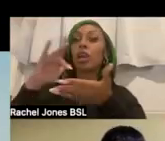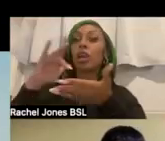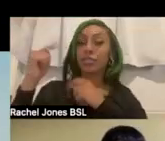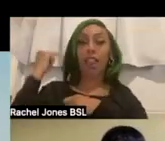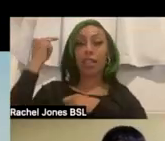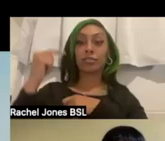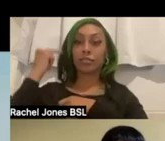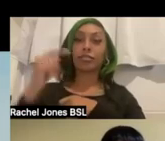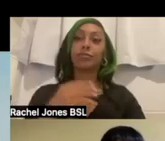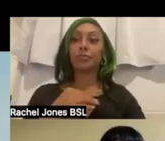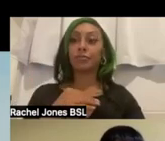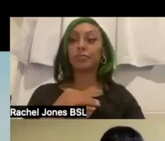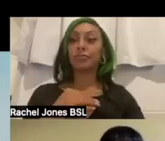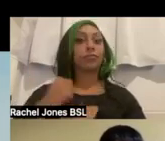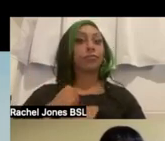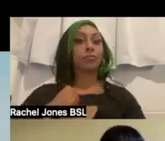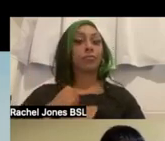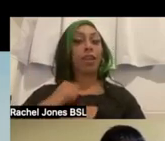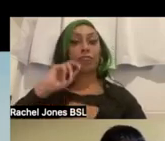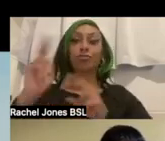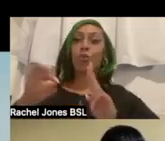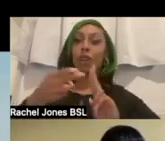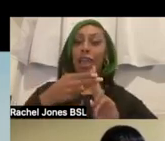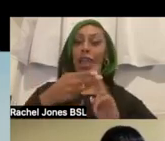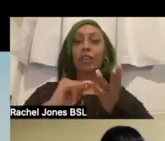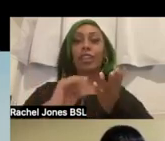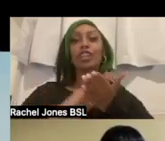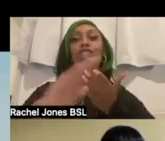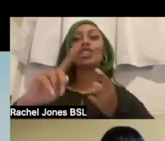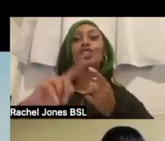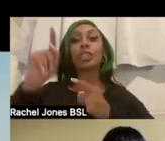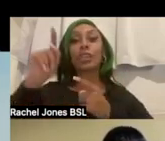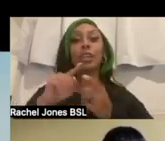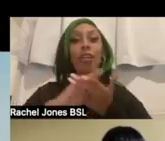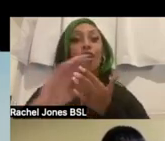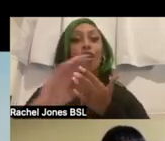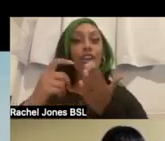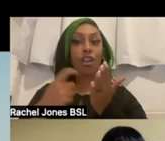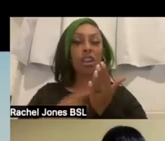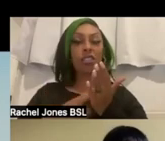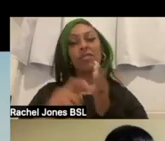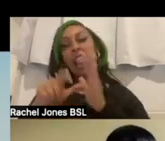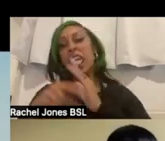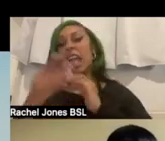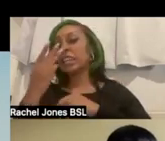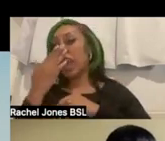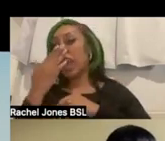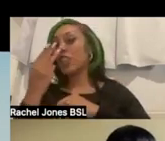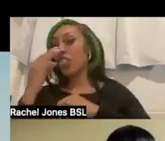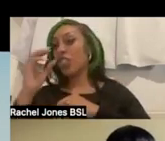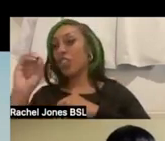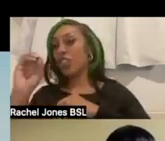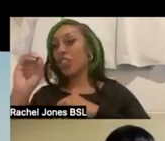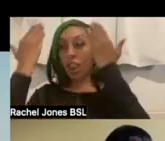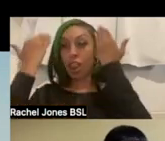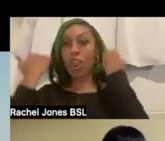her, and I am in my late 30s and have long brown hair. I will attempt to